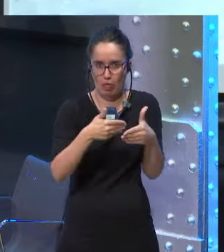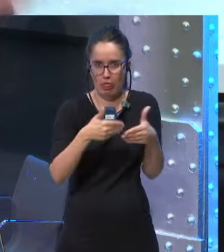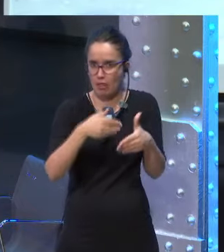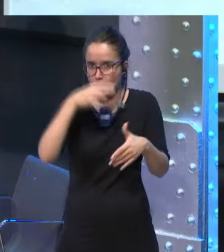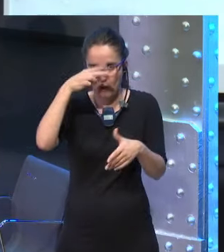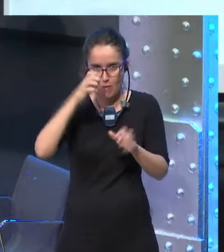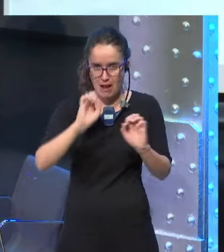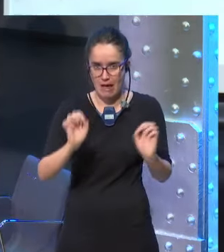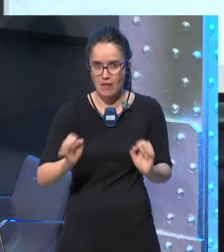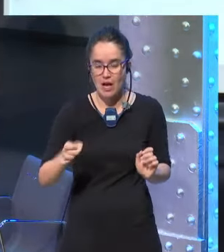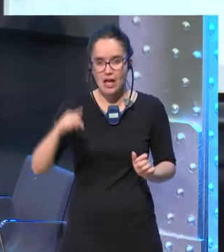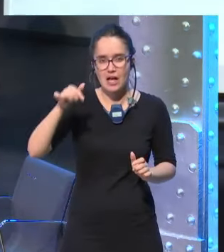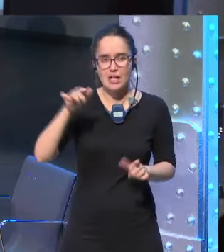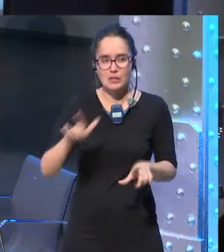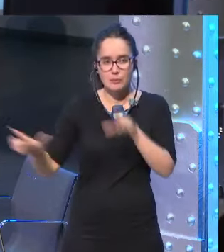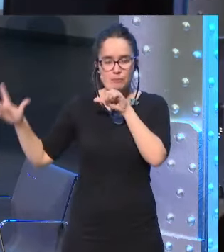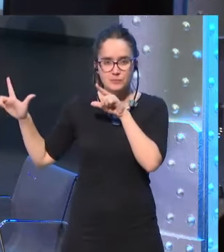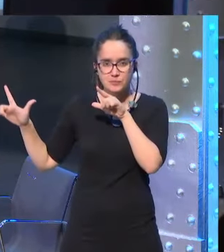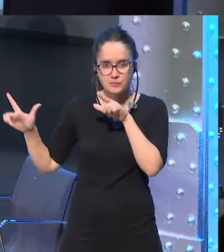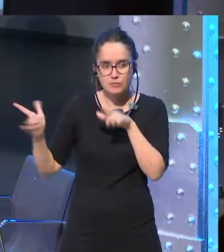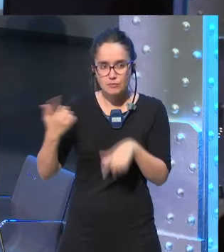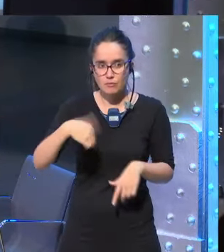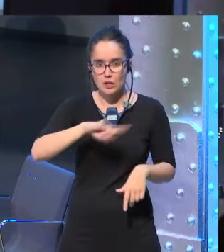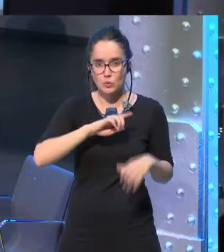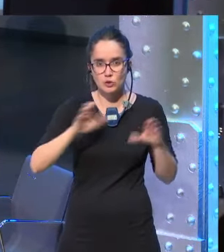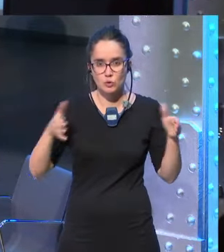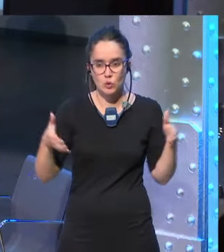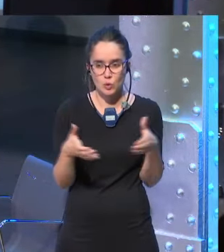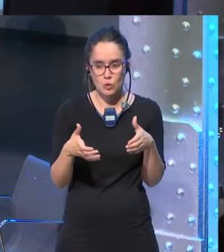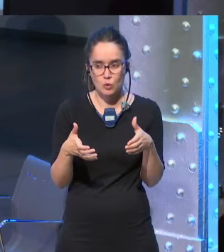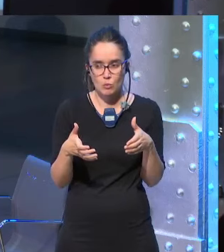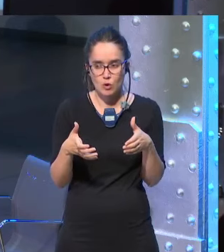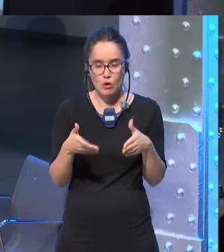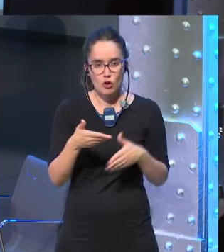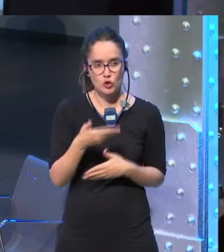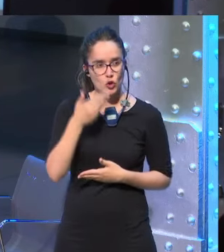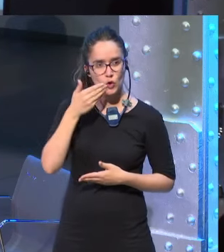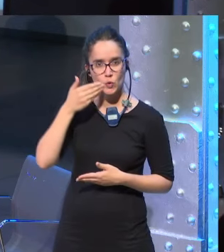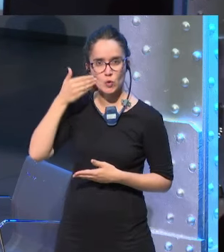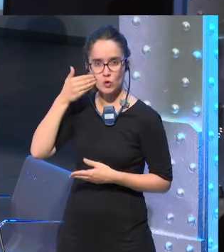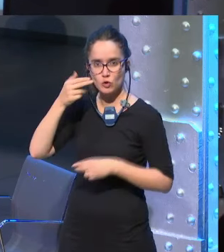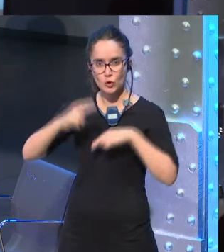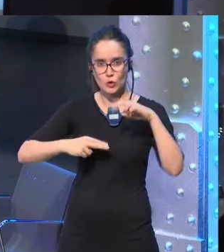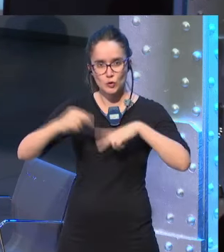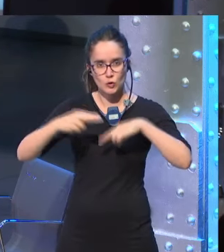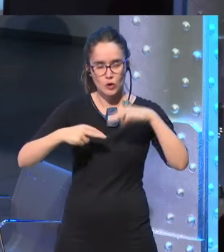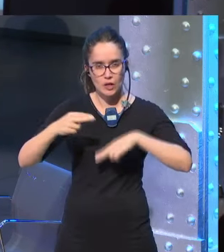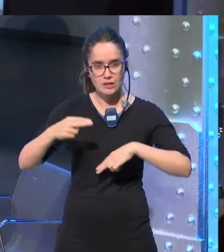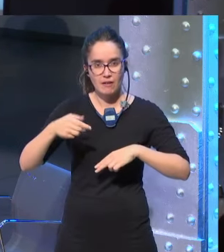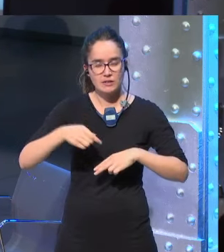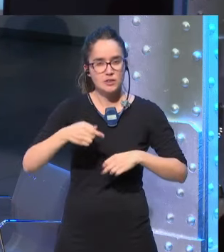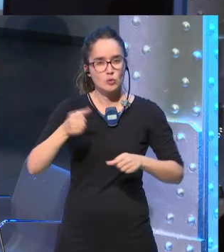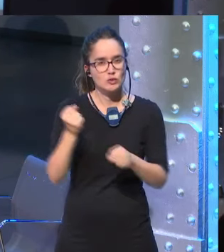Good. So here are, at least from our group, the proud finishers. This has been a work in collaboration with